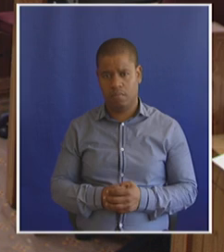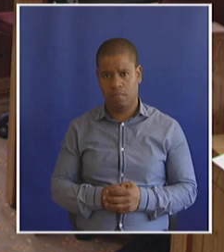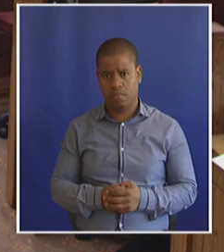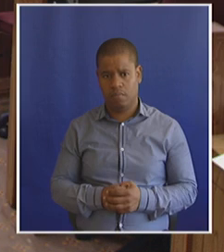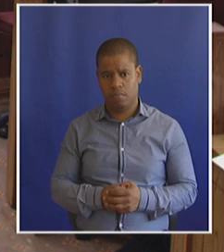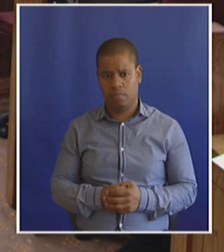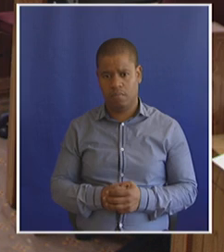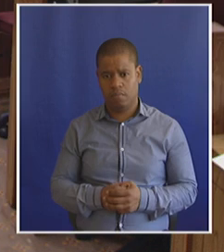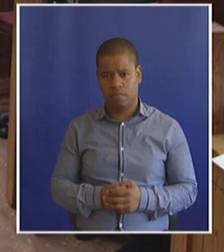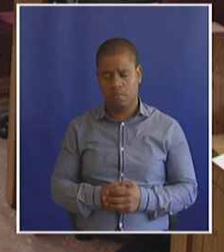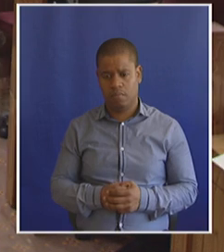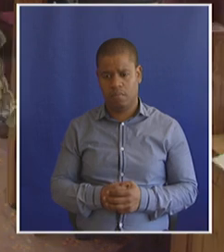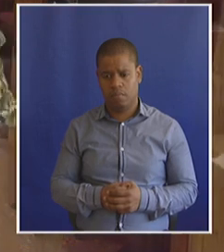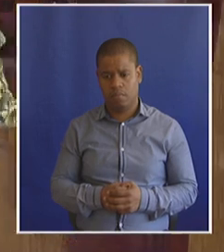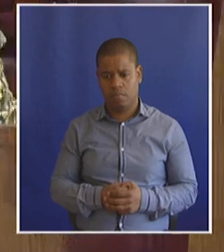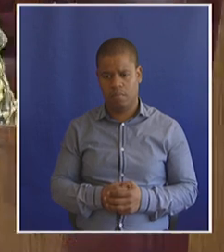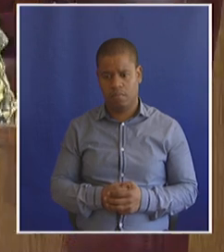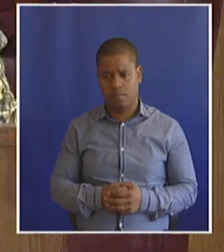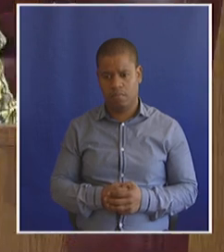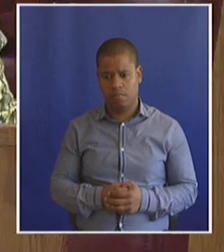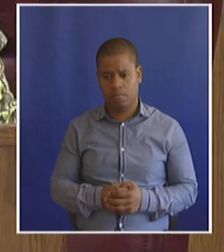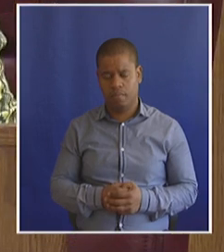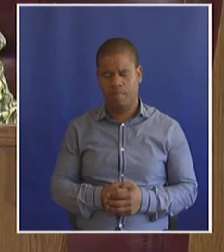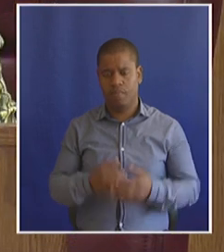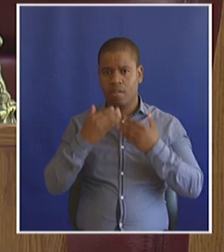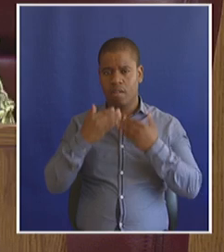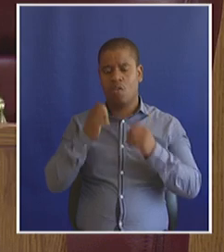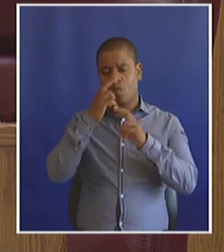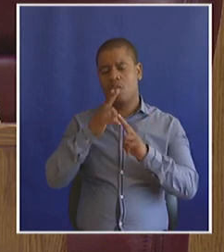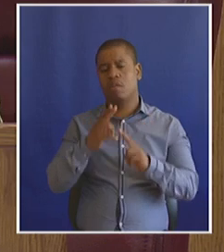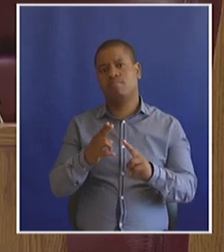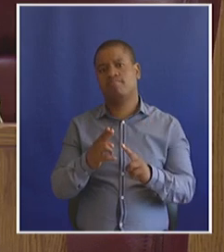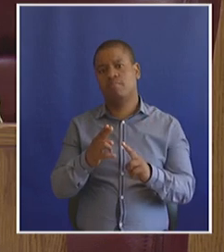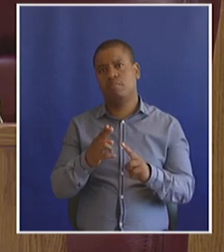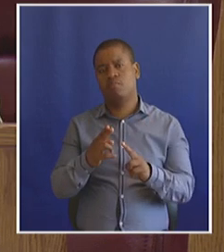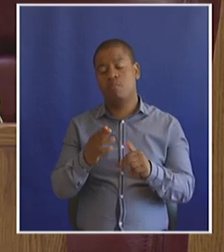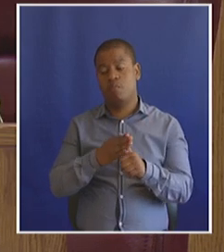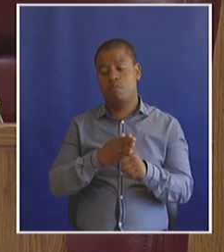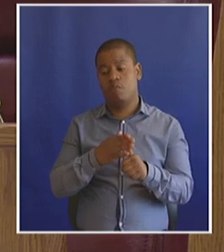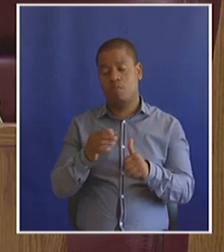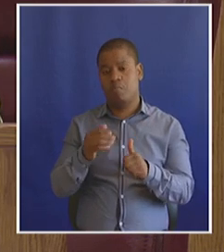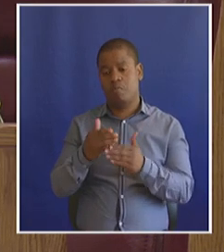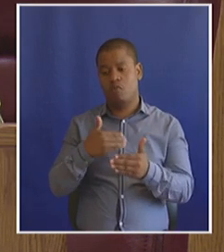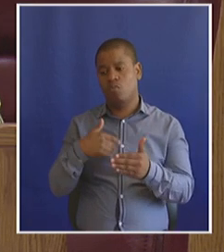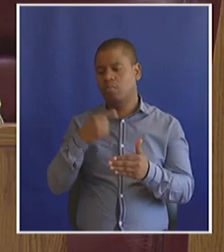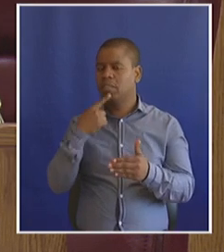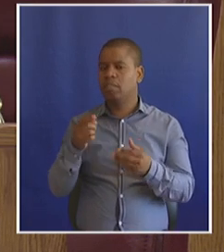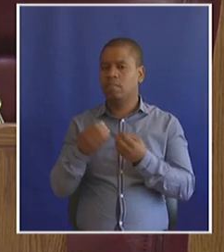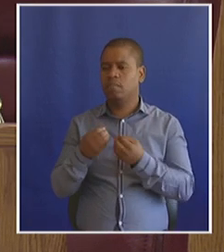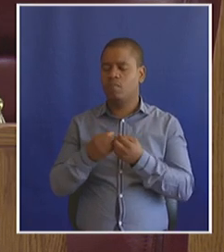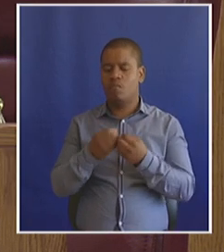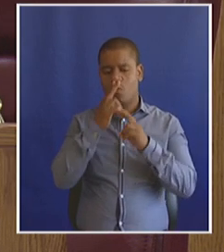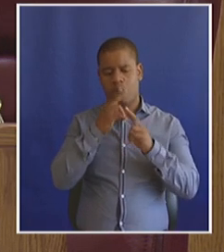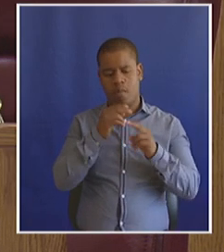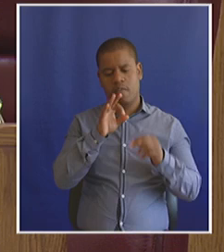Thank you, Honorable. Before you can say something, Honorable Chief Whip, Honorable Faber, I was going to say to